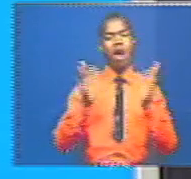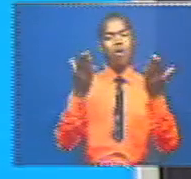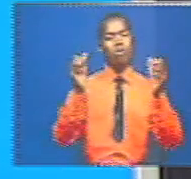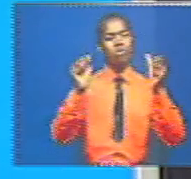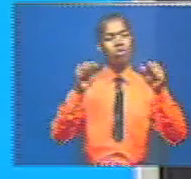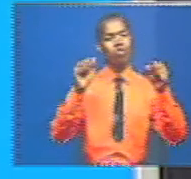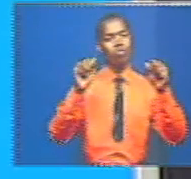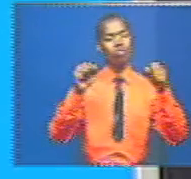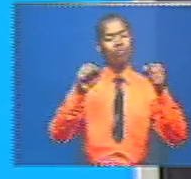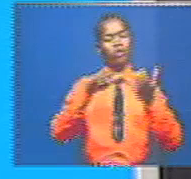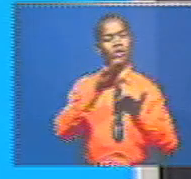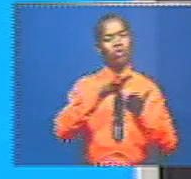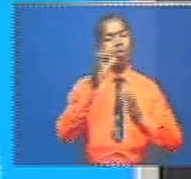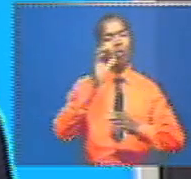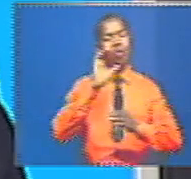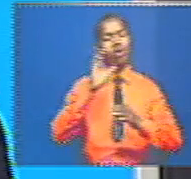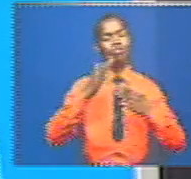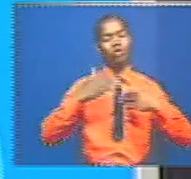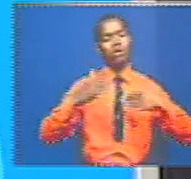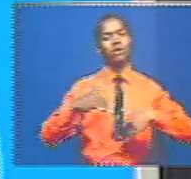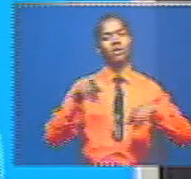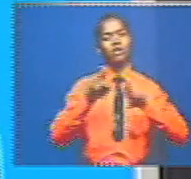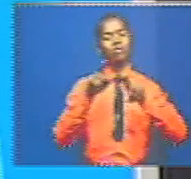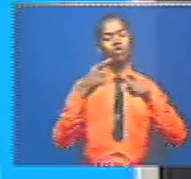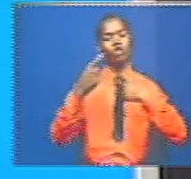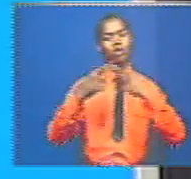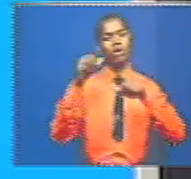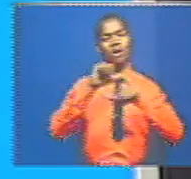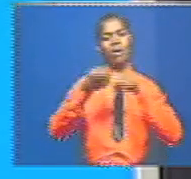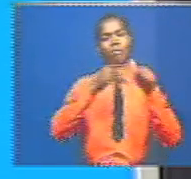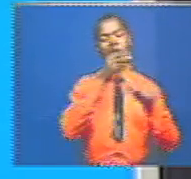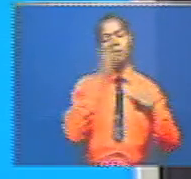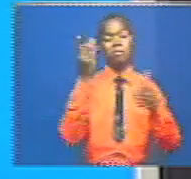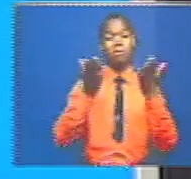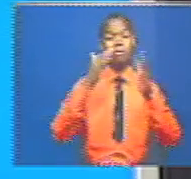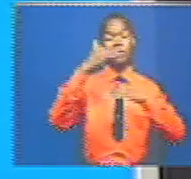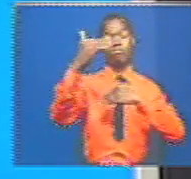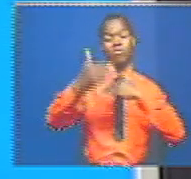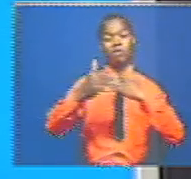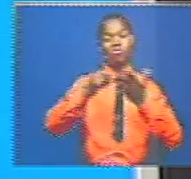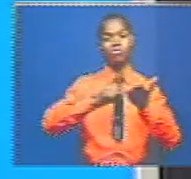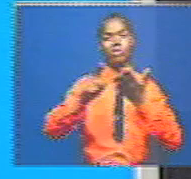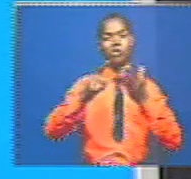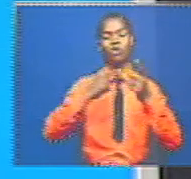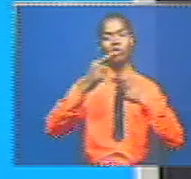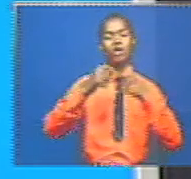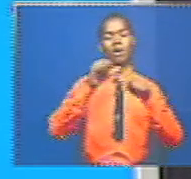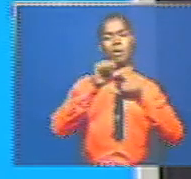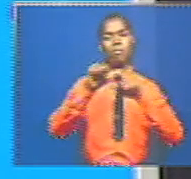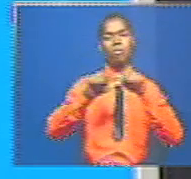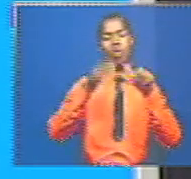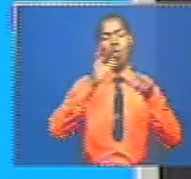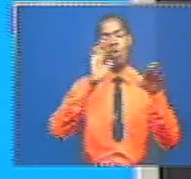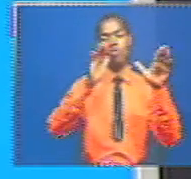restore our water bodies. We are currently talking about drought. Then in the next couple of weeks, we'll be talking about flooding. So how do we manage our